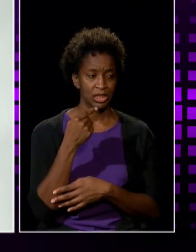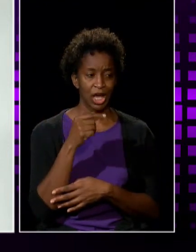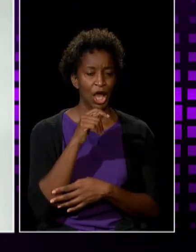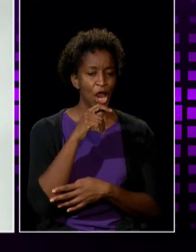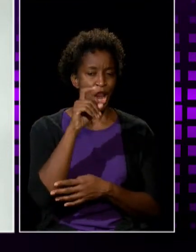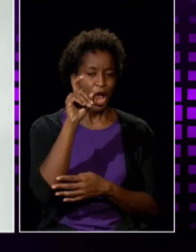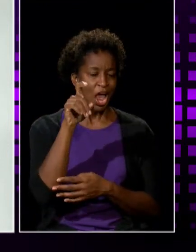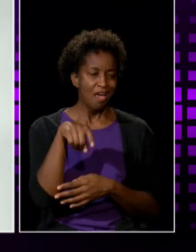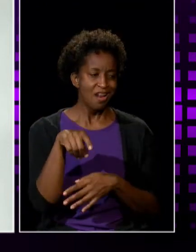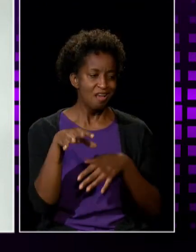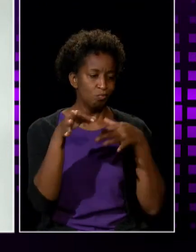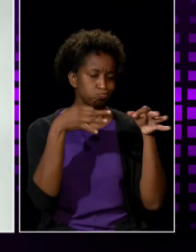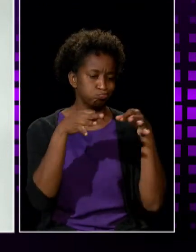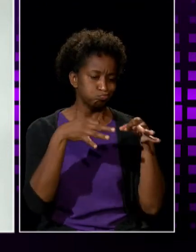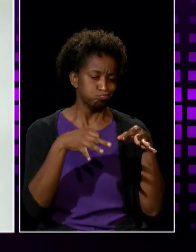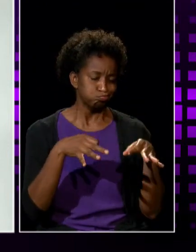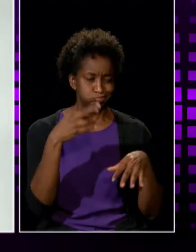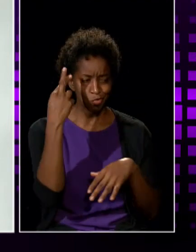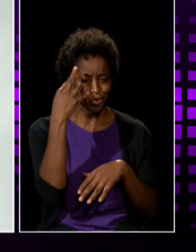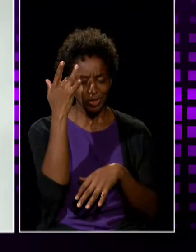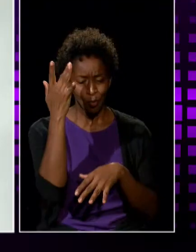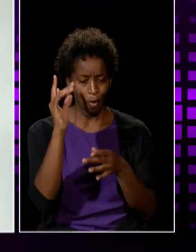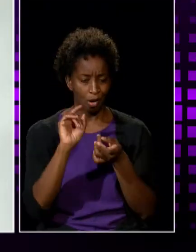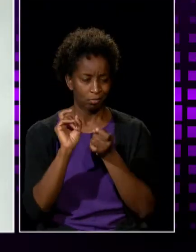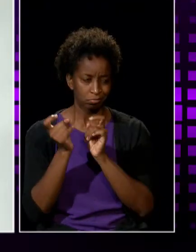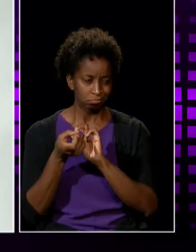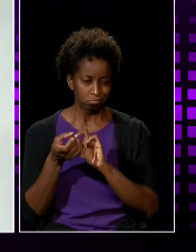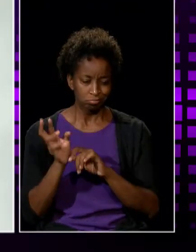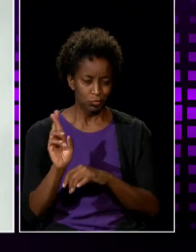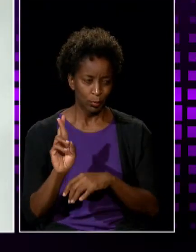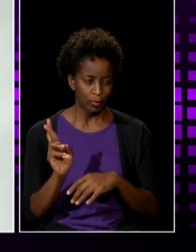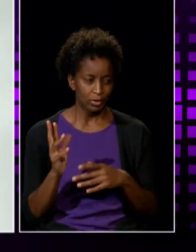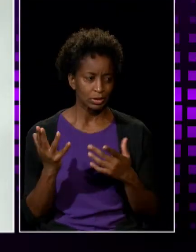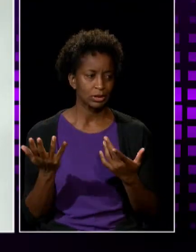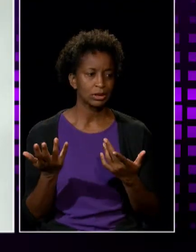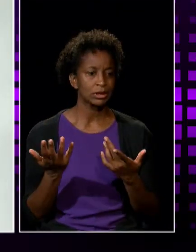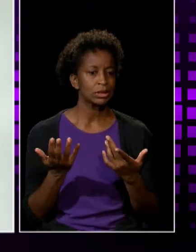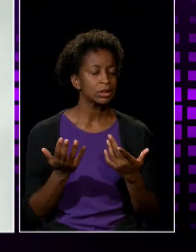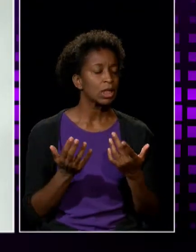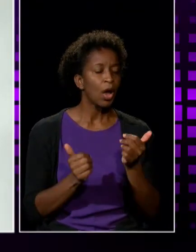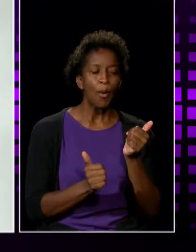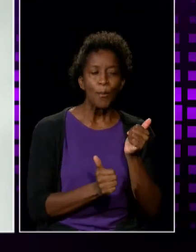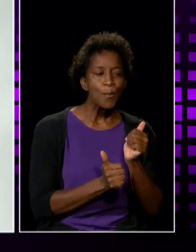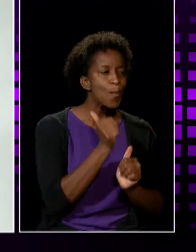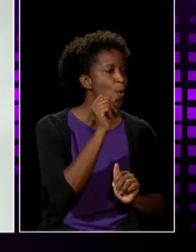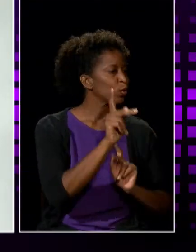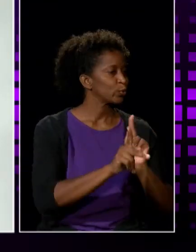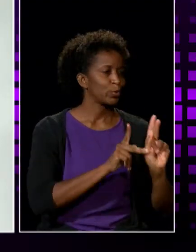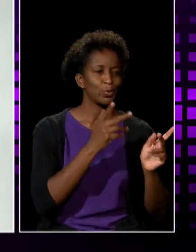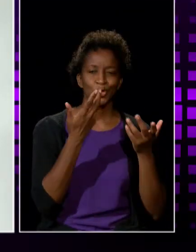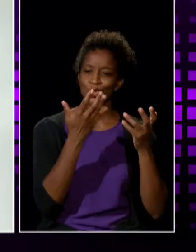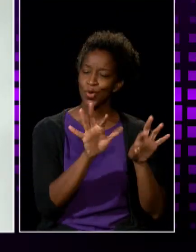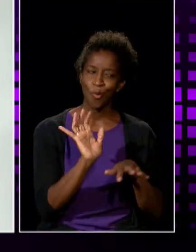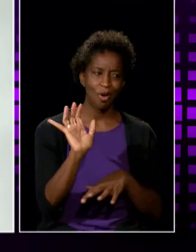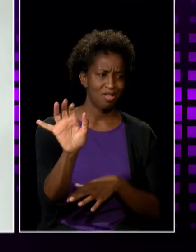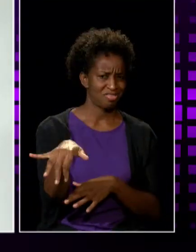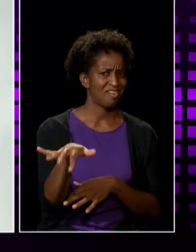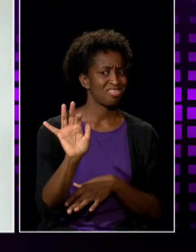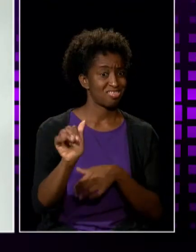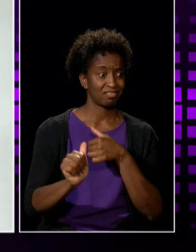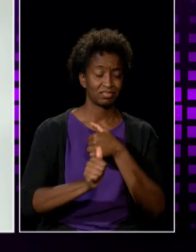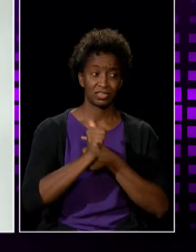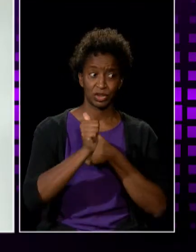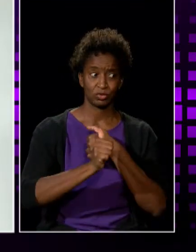for for the ordinary Barbadian rather. And that is a dangerous path to take. We have to be very cognizant of the fact that many of